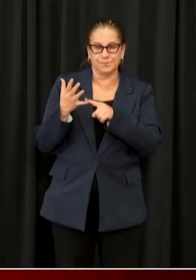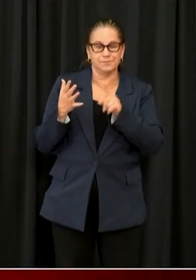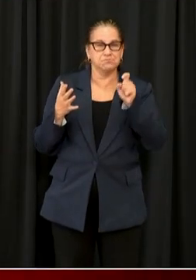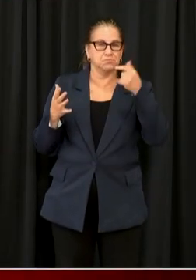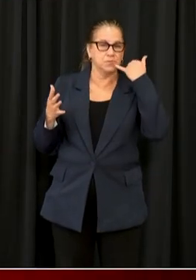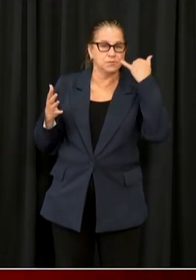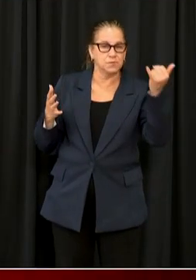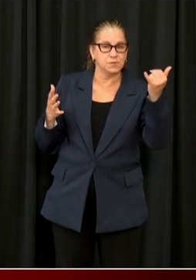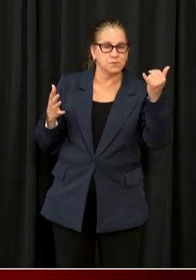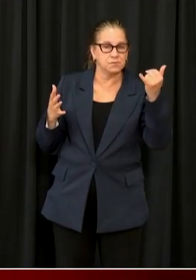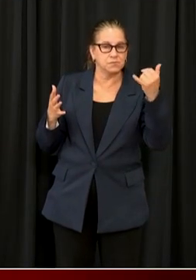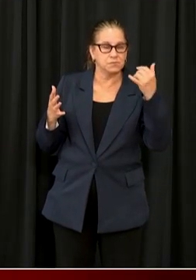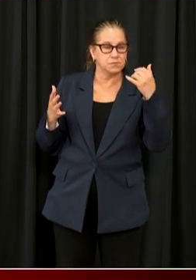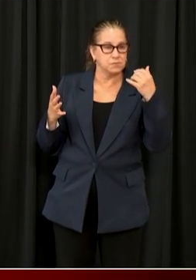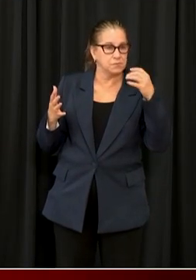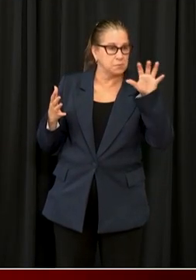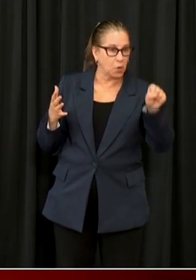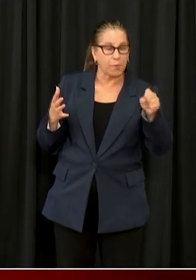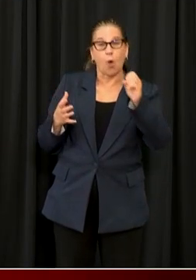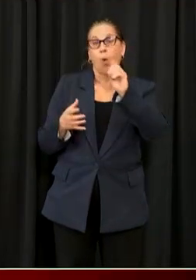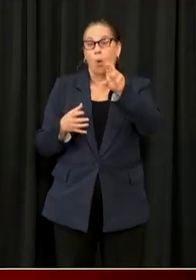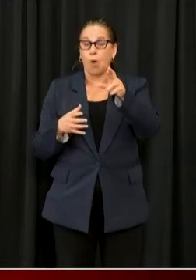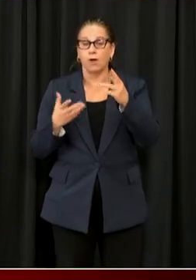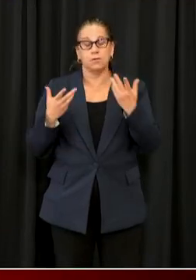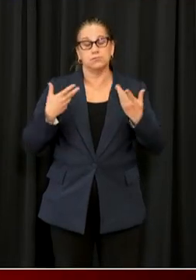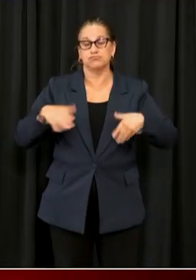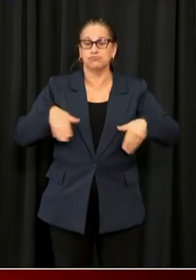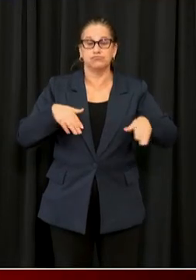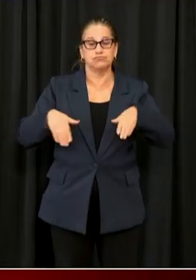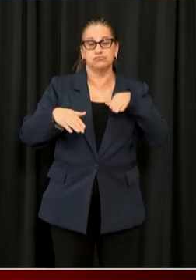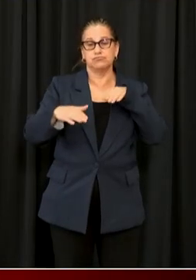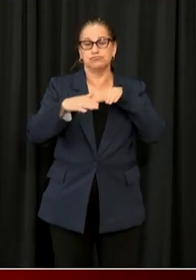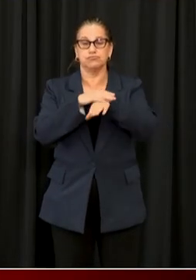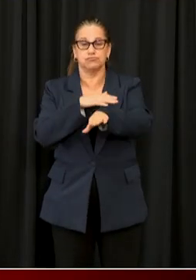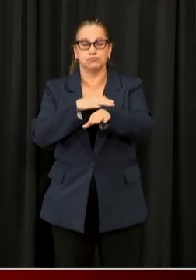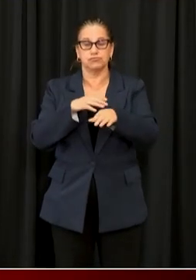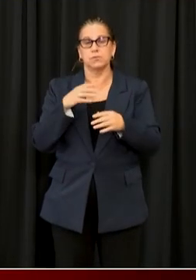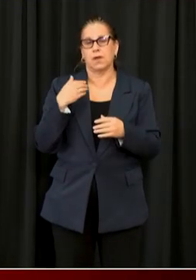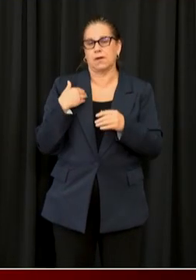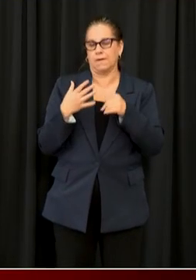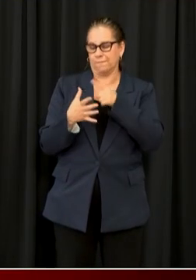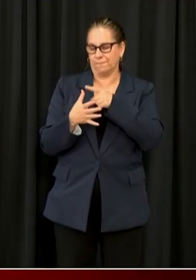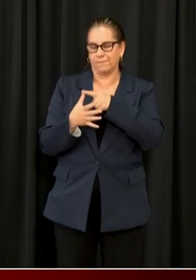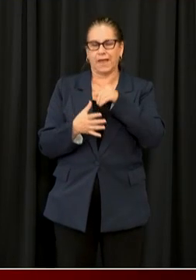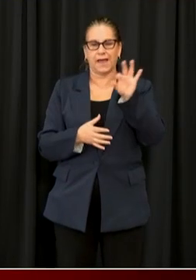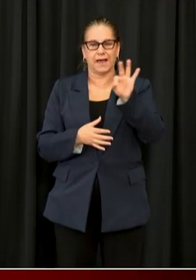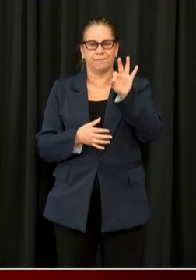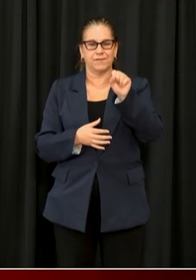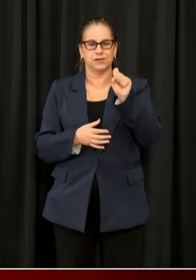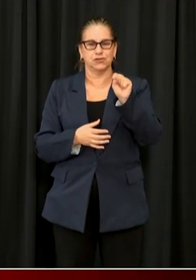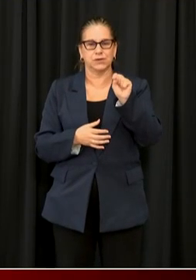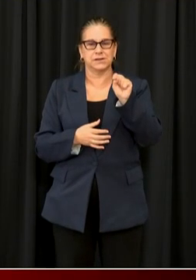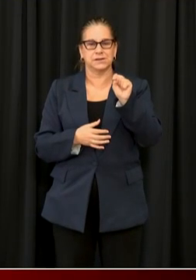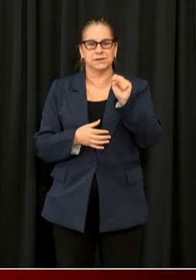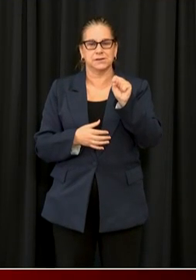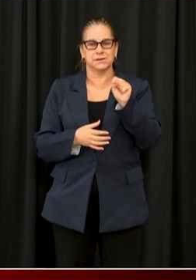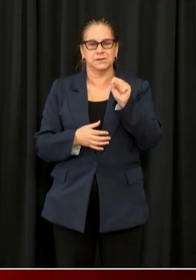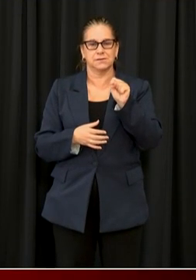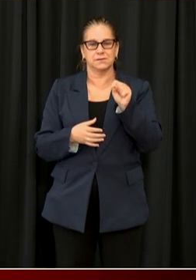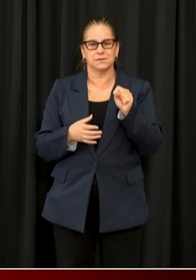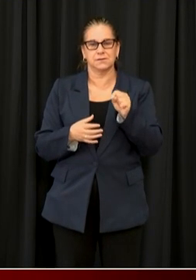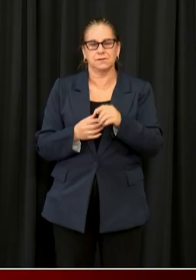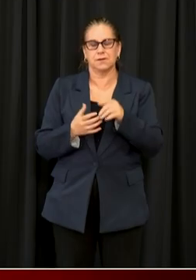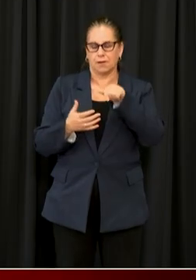following locations: the downtown site on F Street, our site in Anacostia, as well as